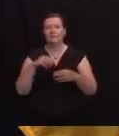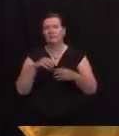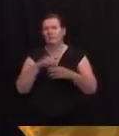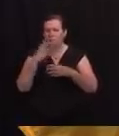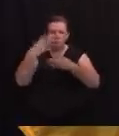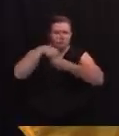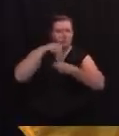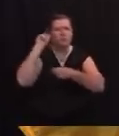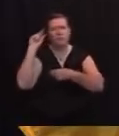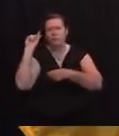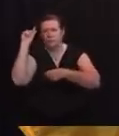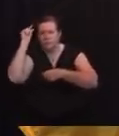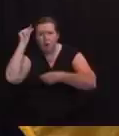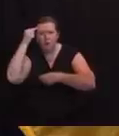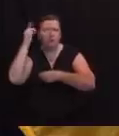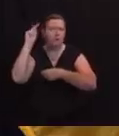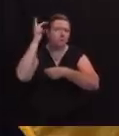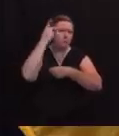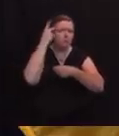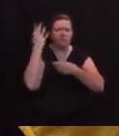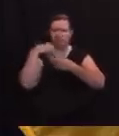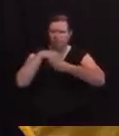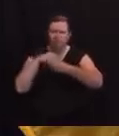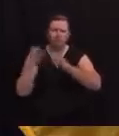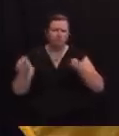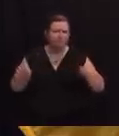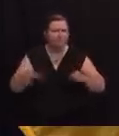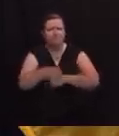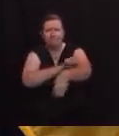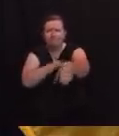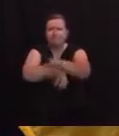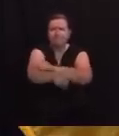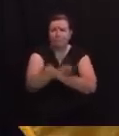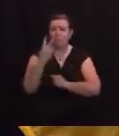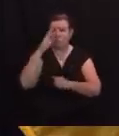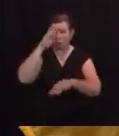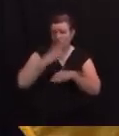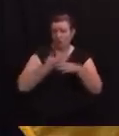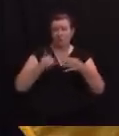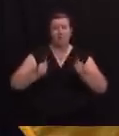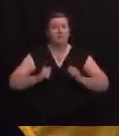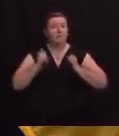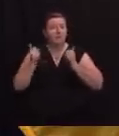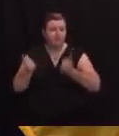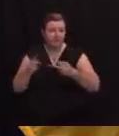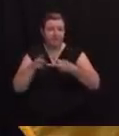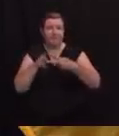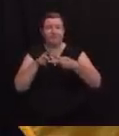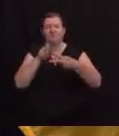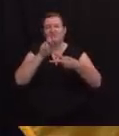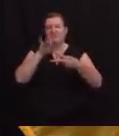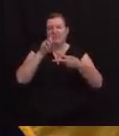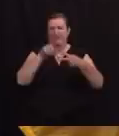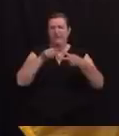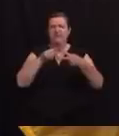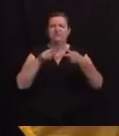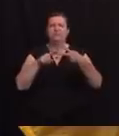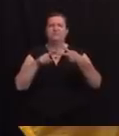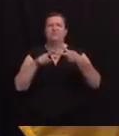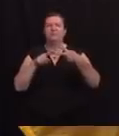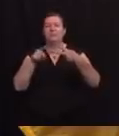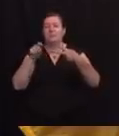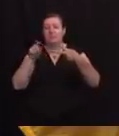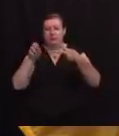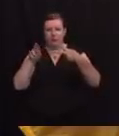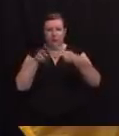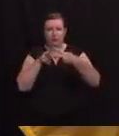generations. They leave behind their boys, as I mentioned, David and Peter, along with David's wife, Lisa. I had the